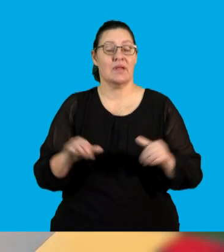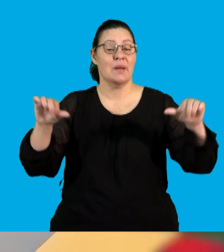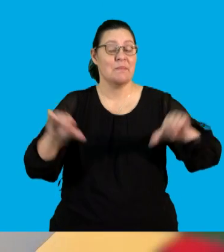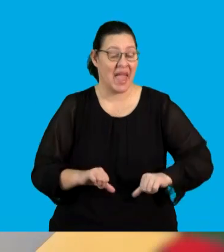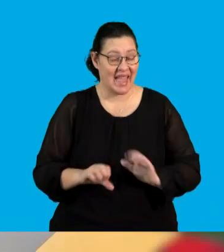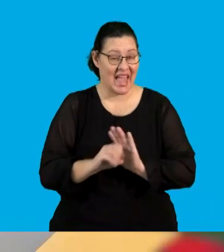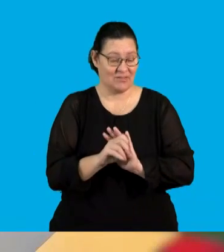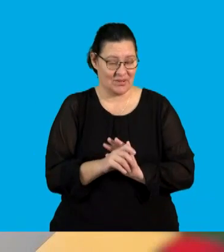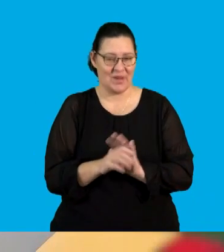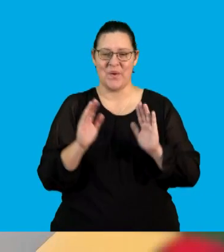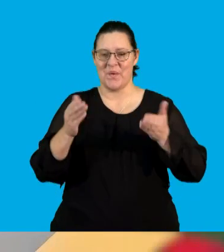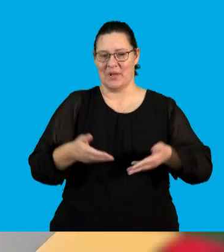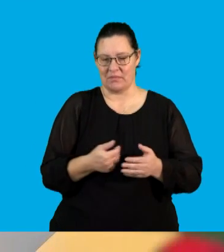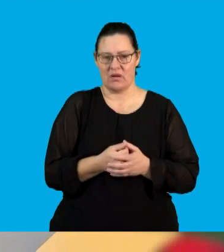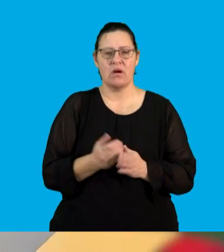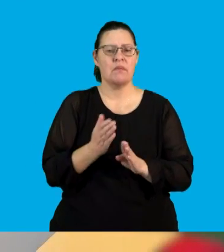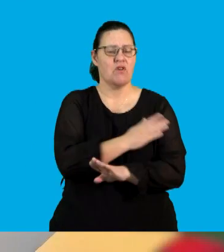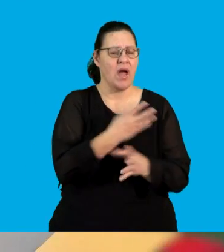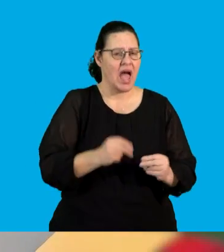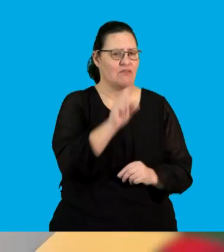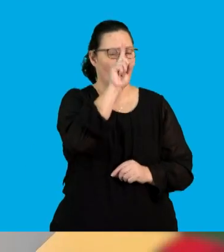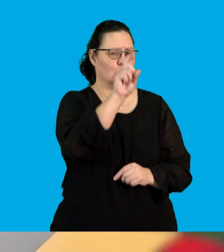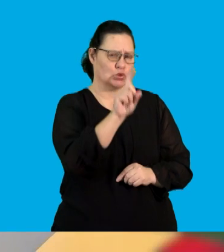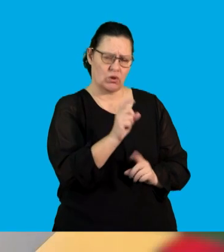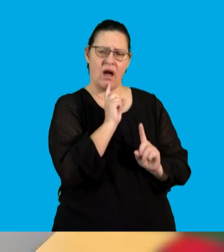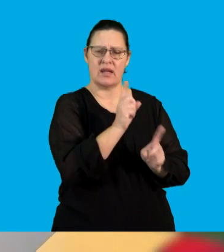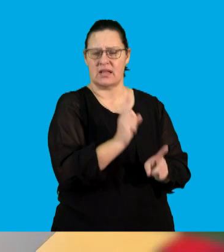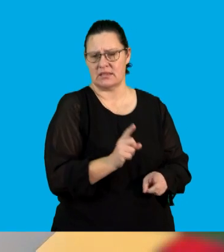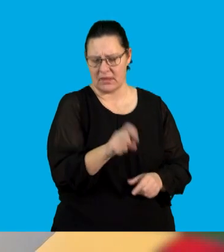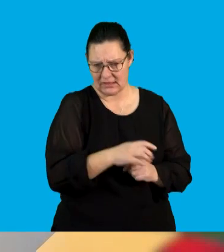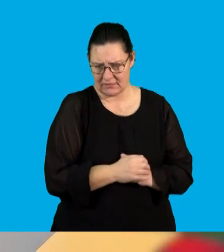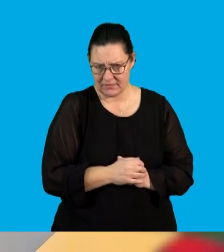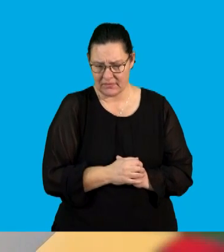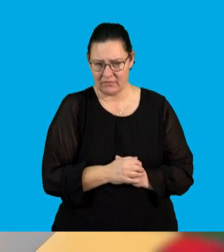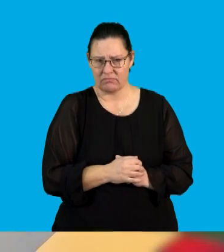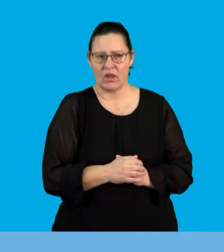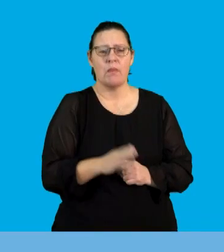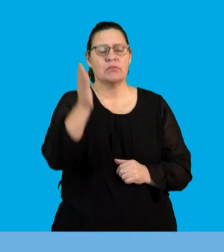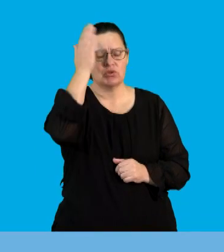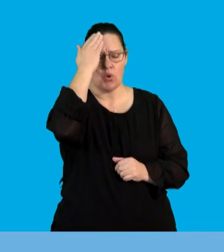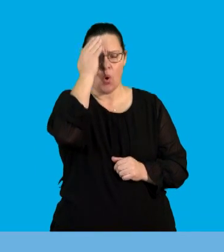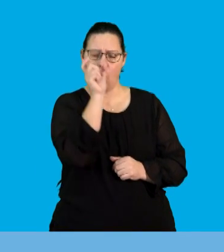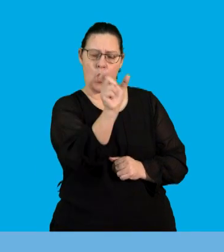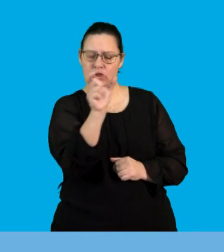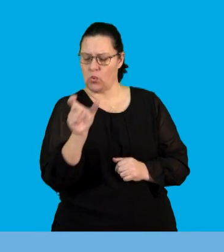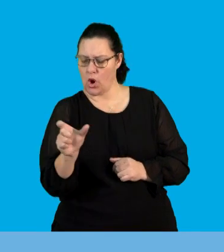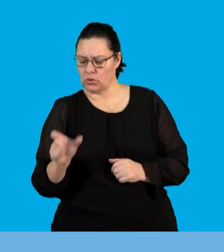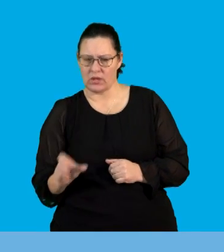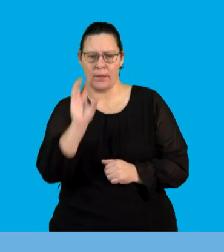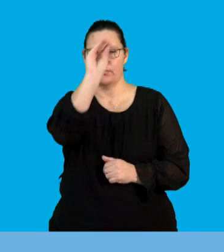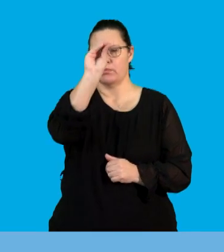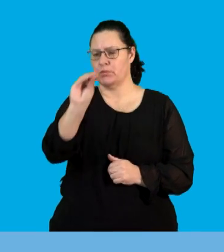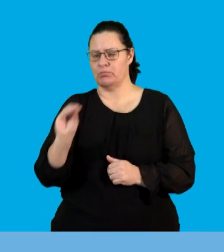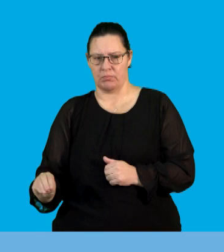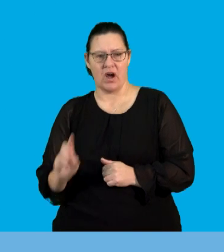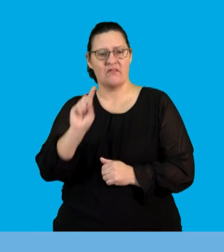Welcome back from an ad break. So before the break, we had questions that we're supposed to answer. So here are the questions again. We need to fill in the missing words in these